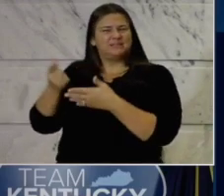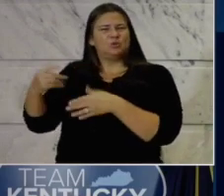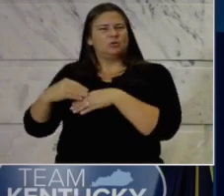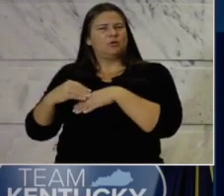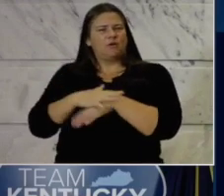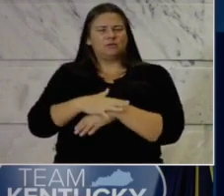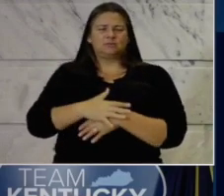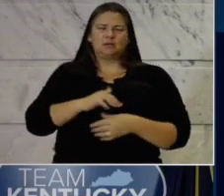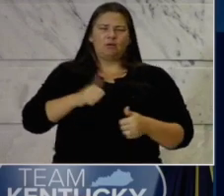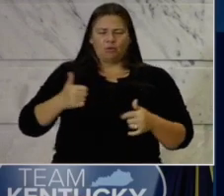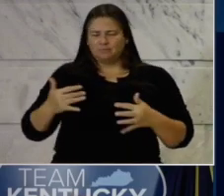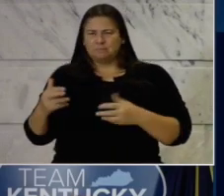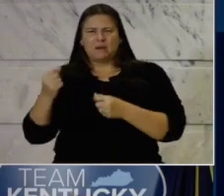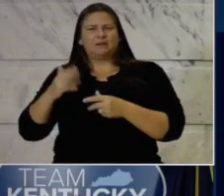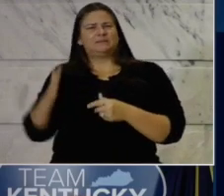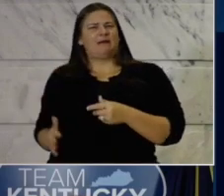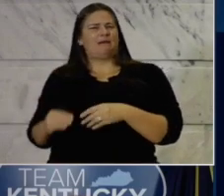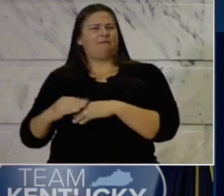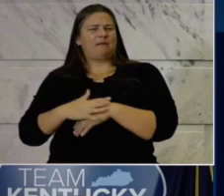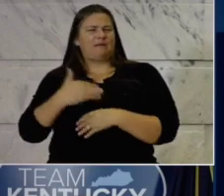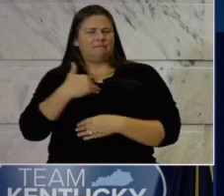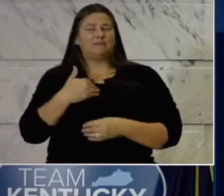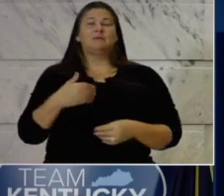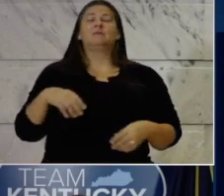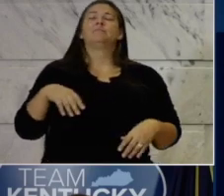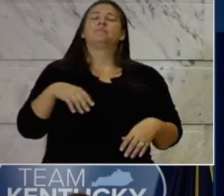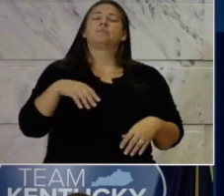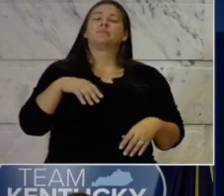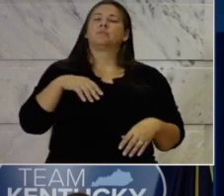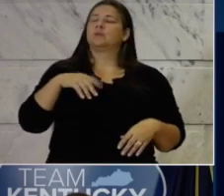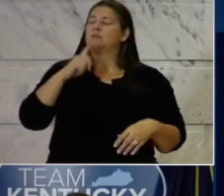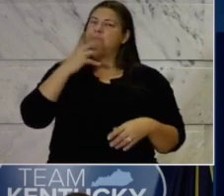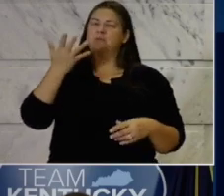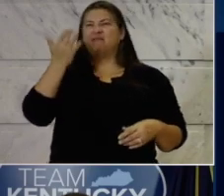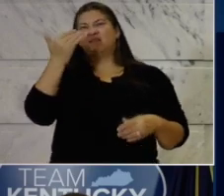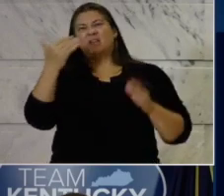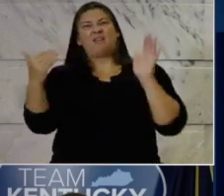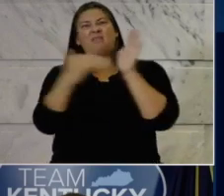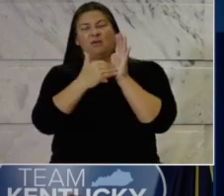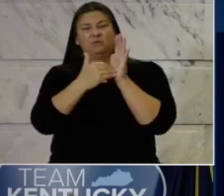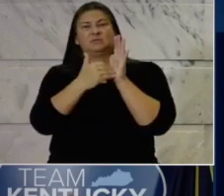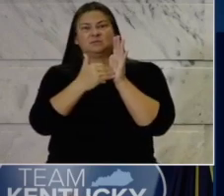$999,999 for senior centers to help plan for events such as the pandemic.